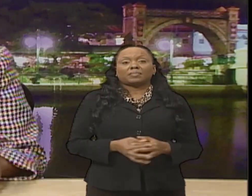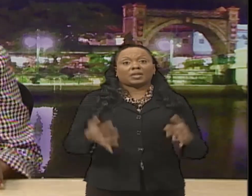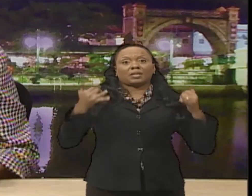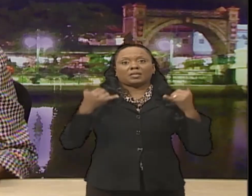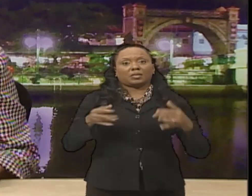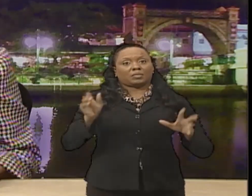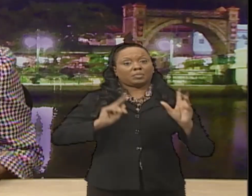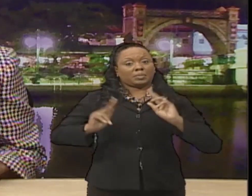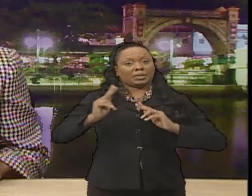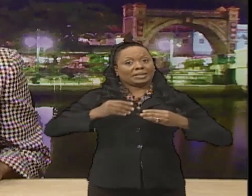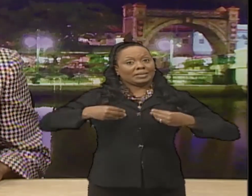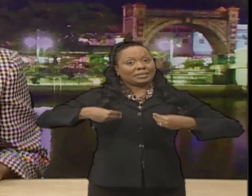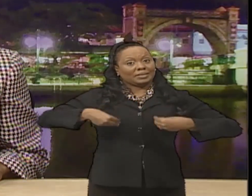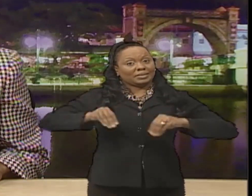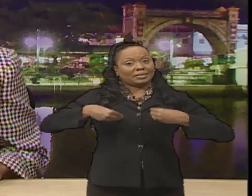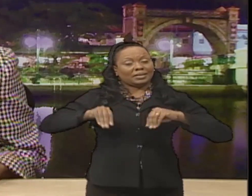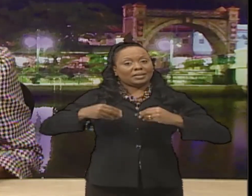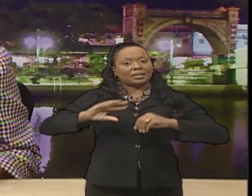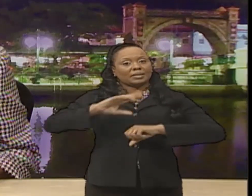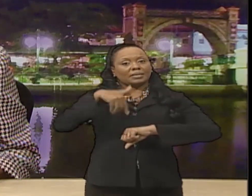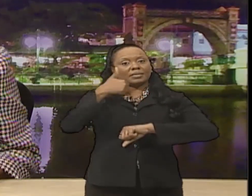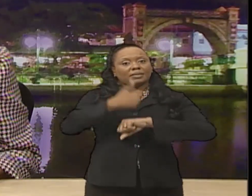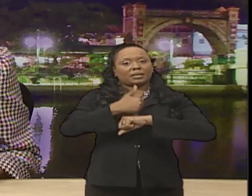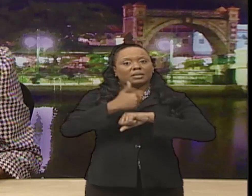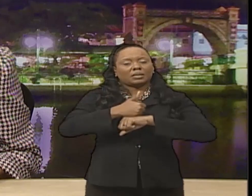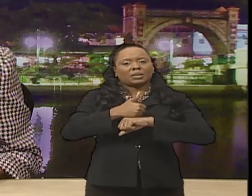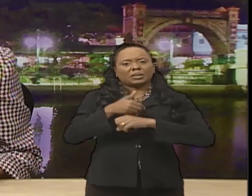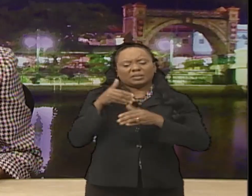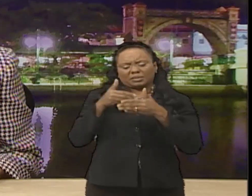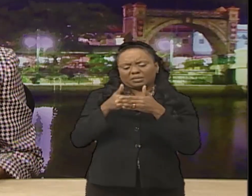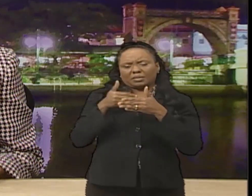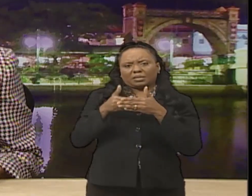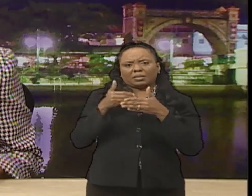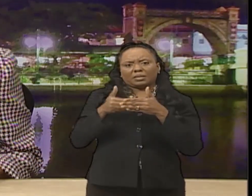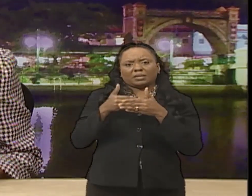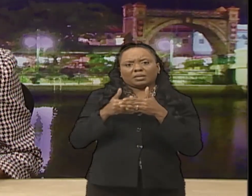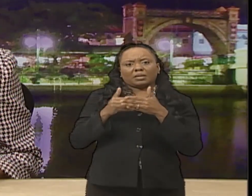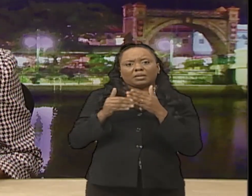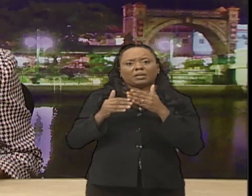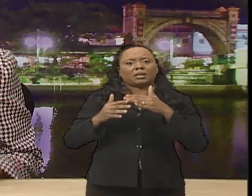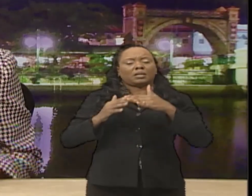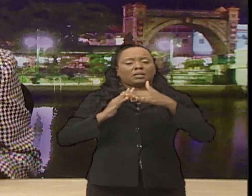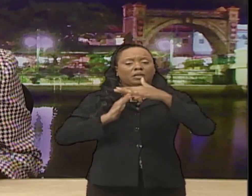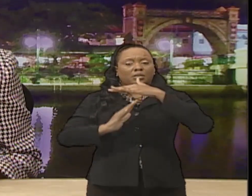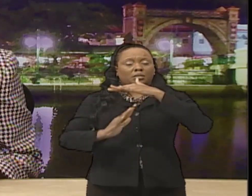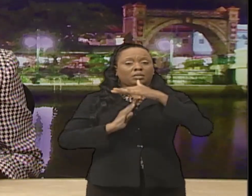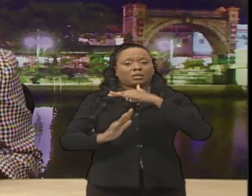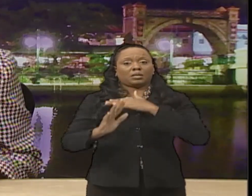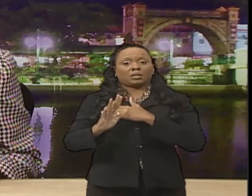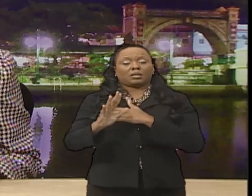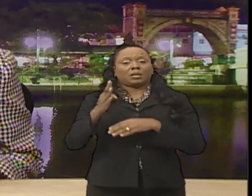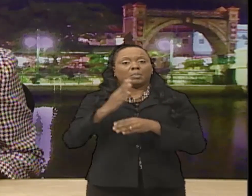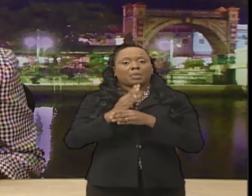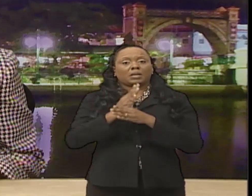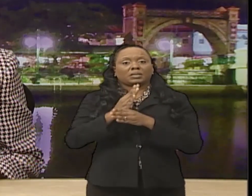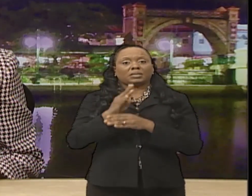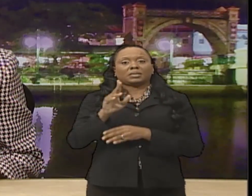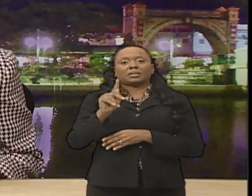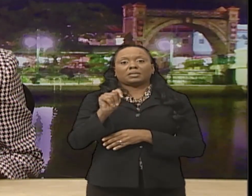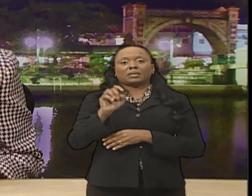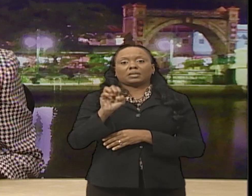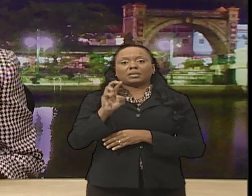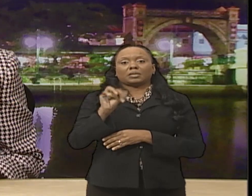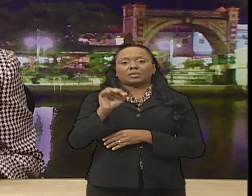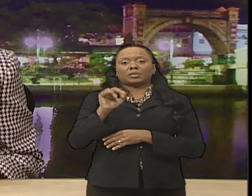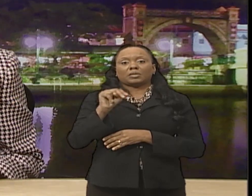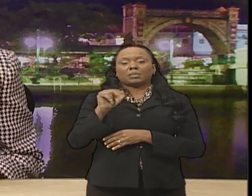Thanks, Kishmar. We're also hearing tonight that vending in the environs of the Constitution River Terminal is posing several problems, and the